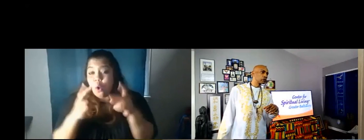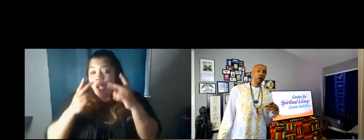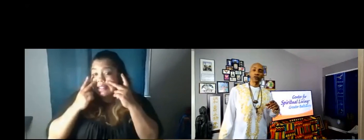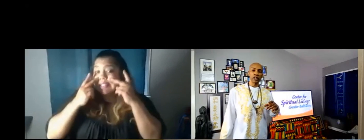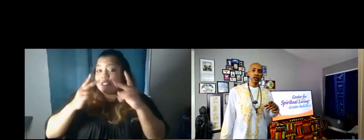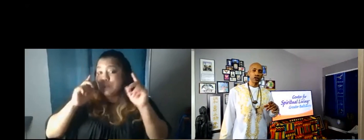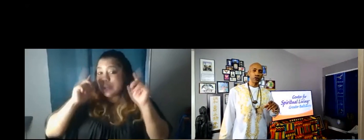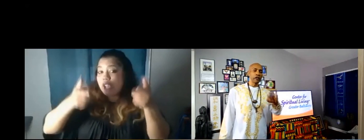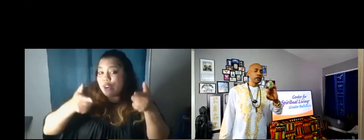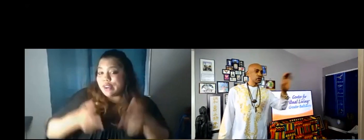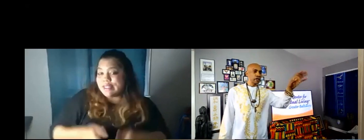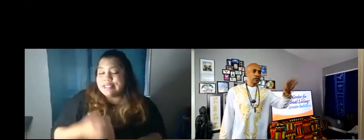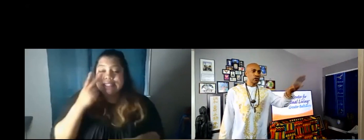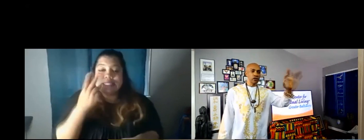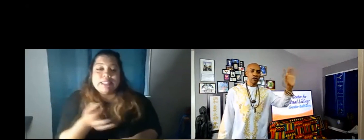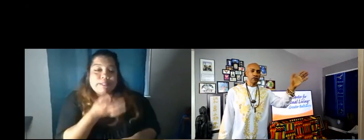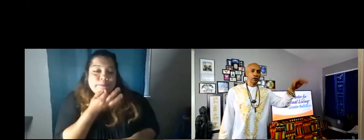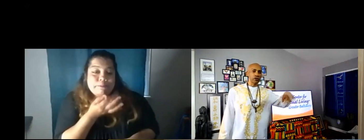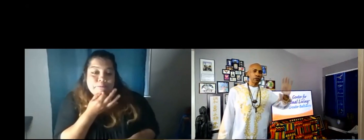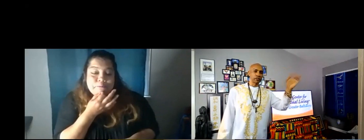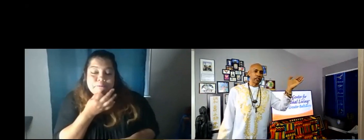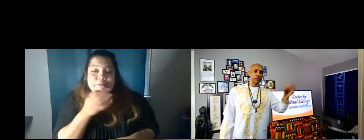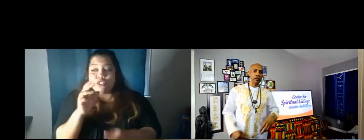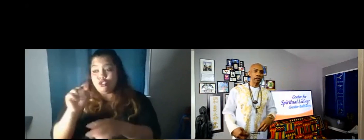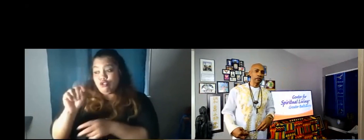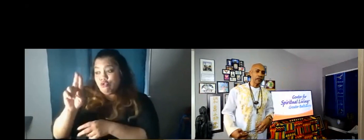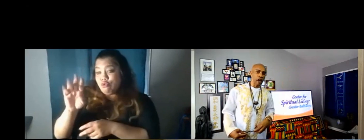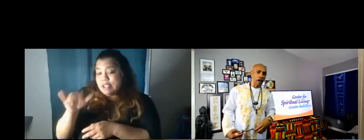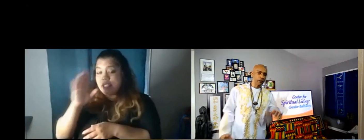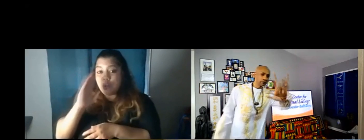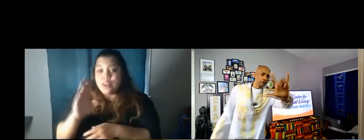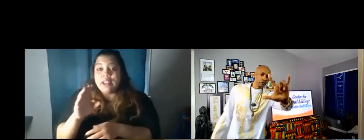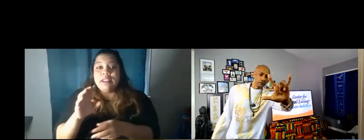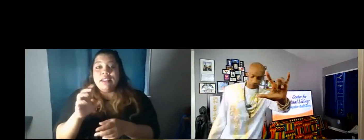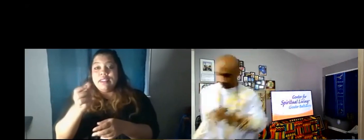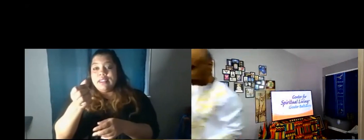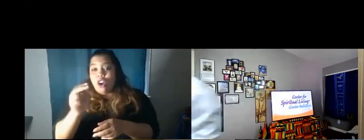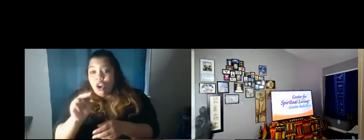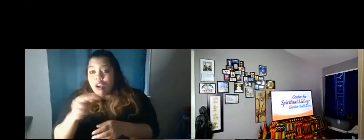We will see you soon. Tracy's going to turn folks and stuff on. Love y'all.